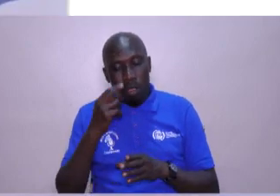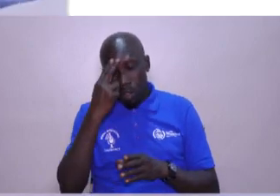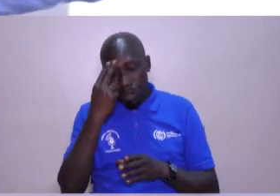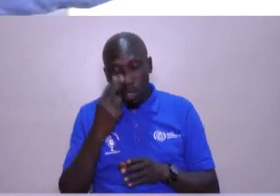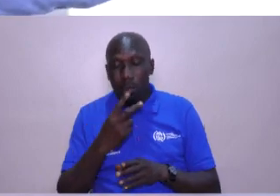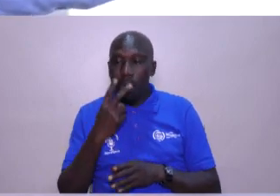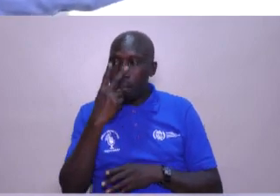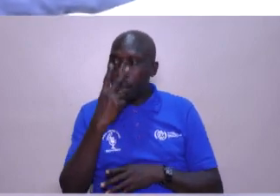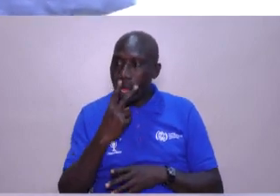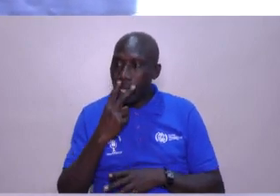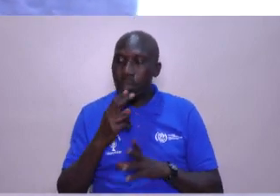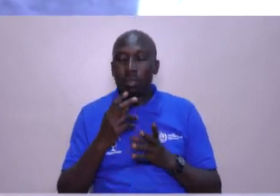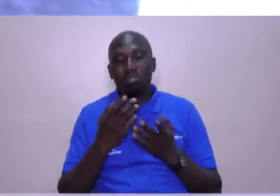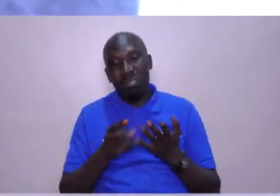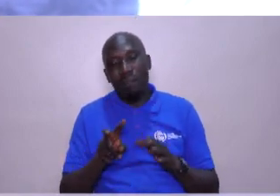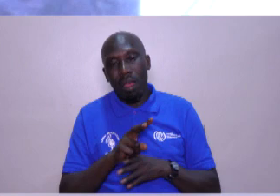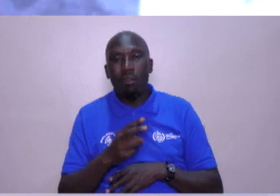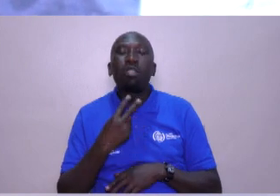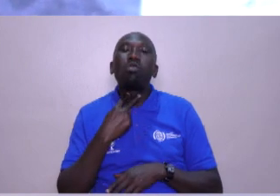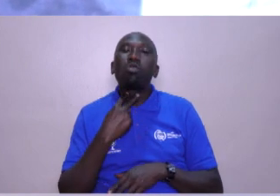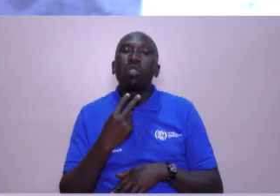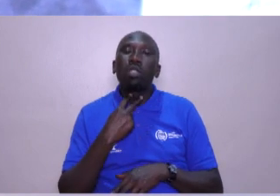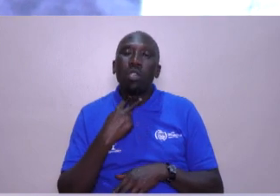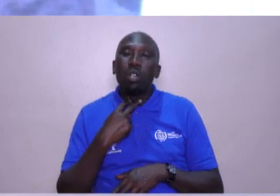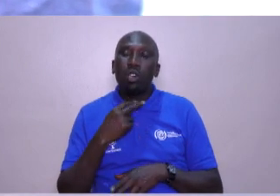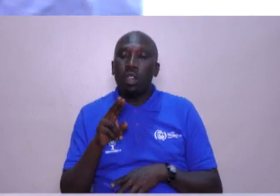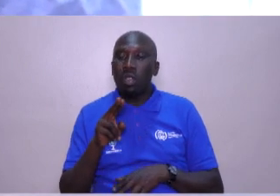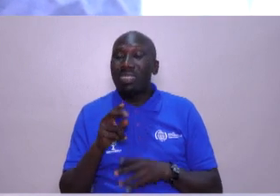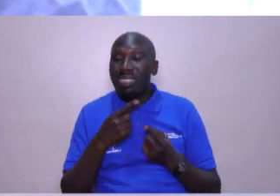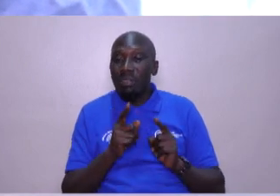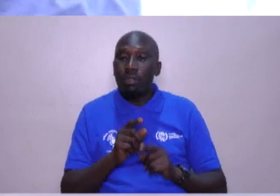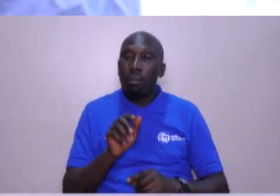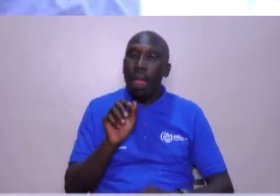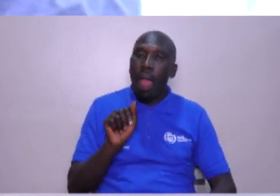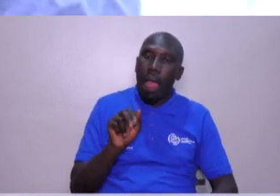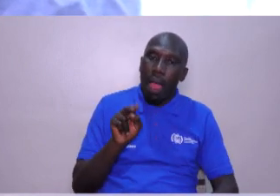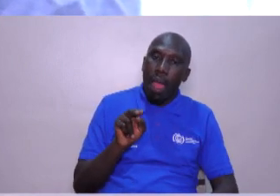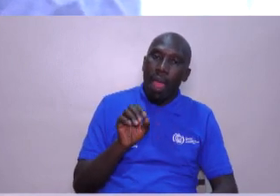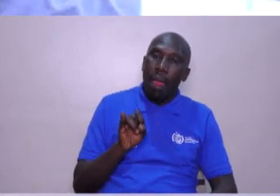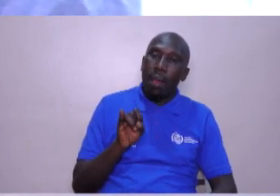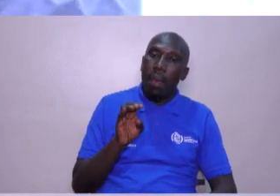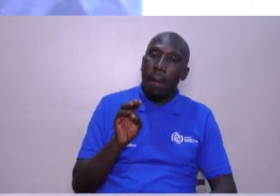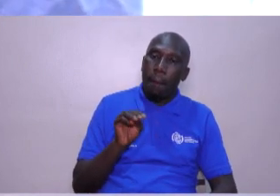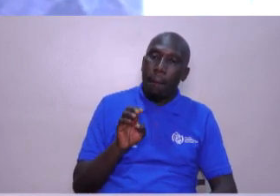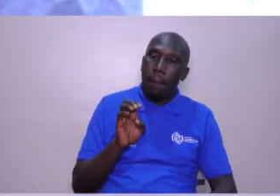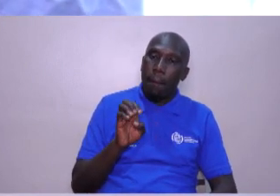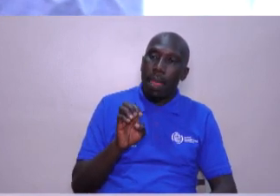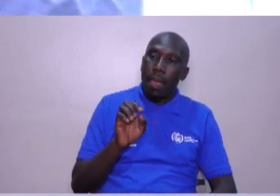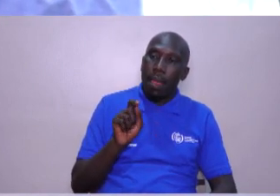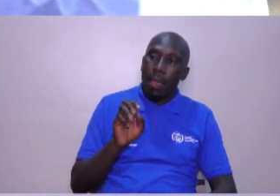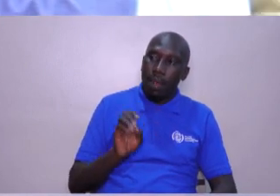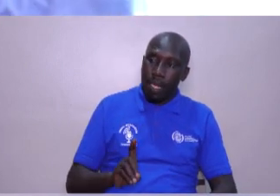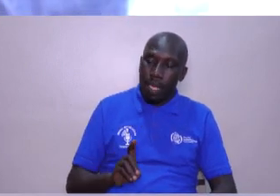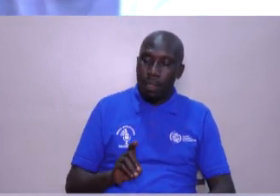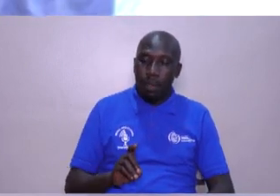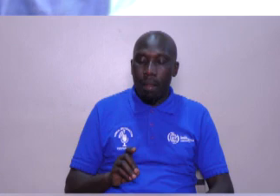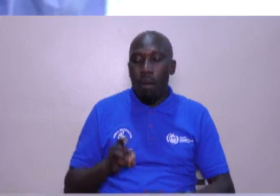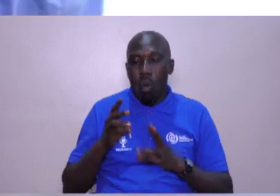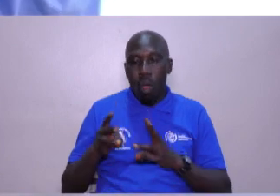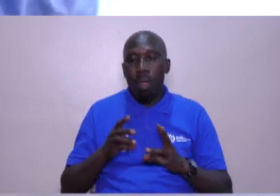in audio form, not in animated what? Form. I don't, is it clear?